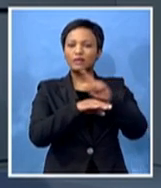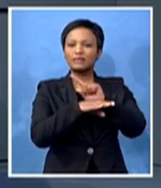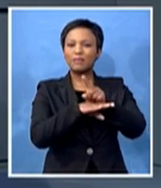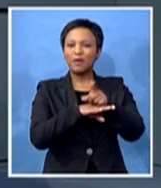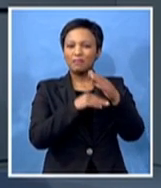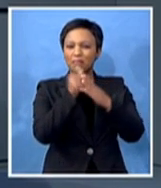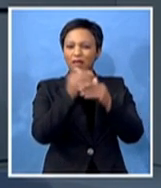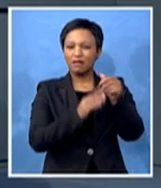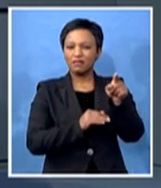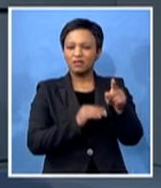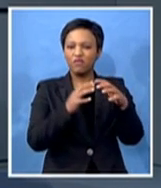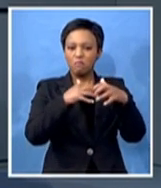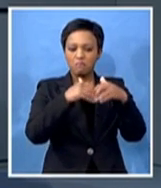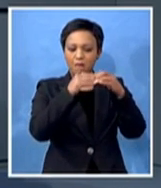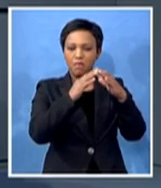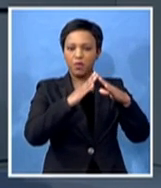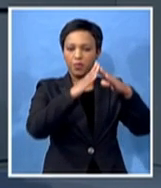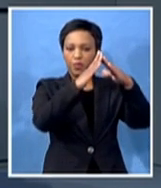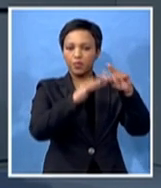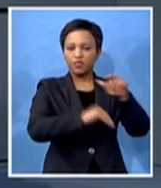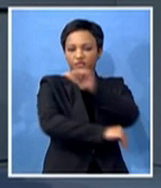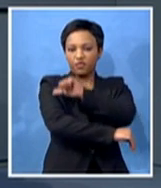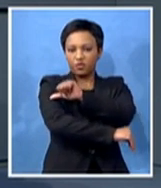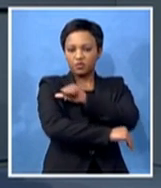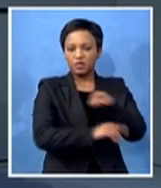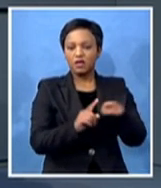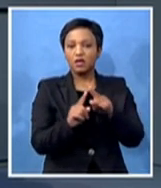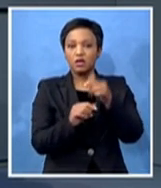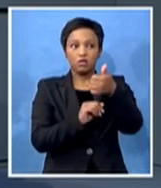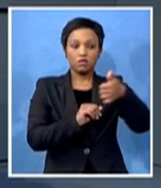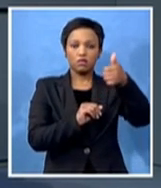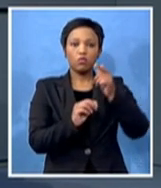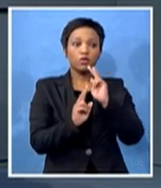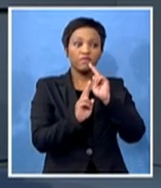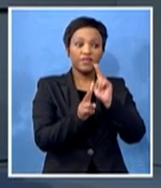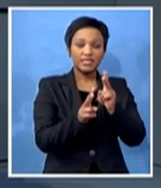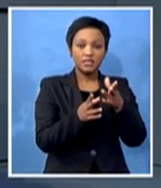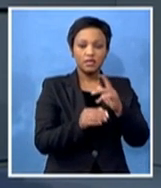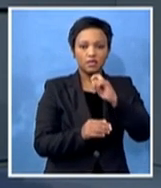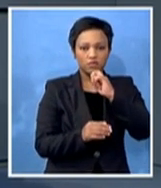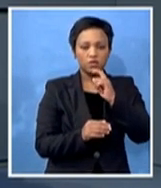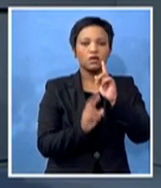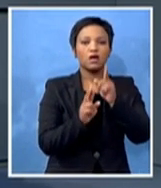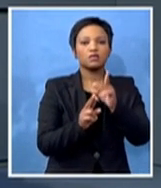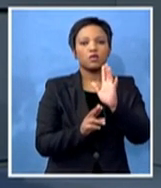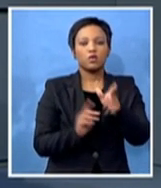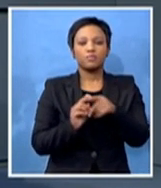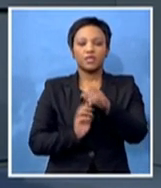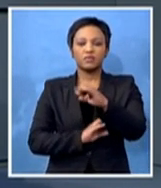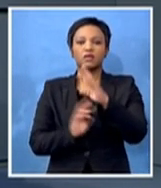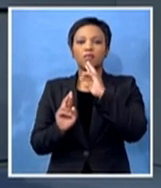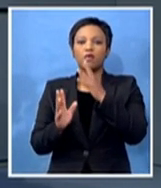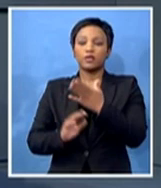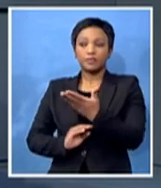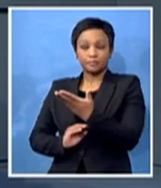will have to answer when visiting the facility this morning. Let's bring in SABC reporter Simphiwe Makhanya, who's covering the story for us. Simphiwe, a very